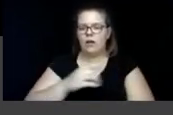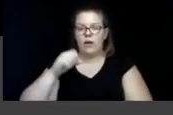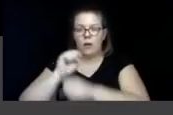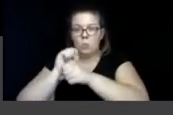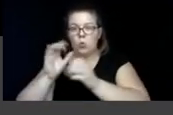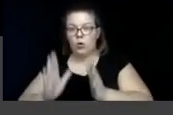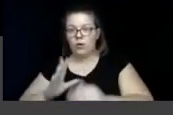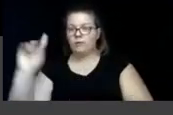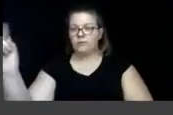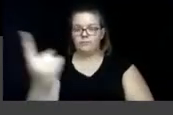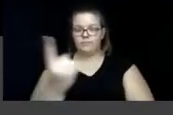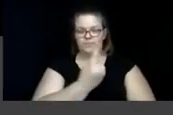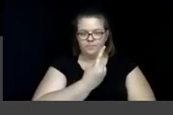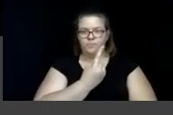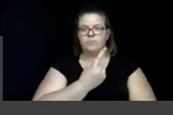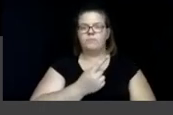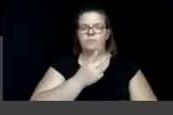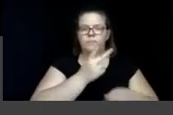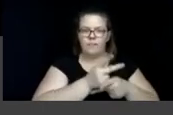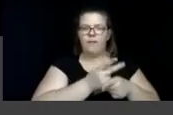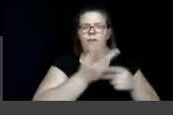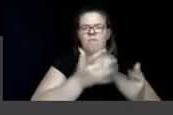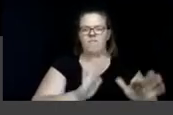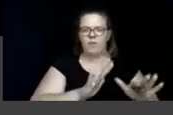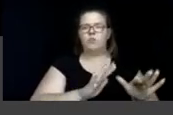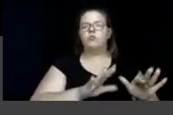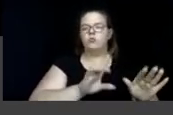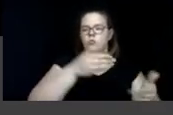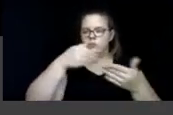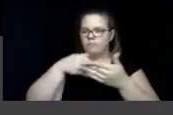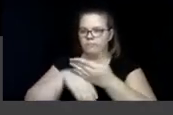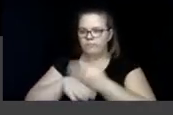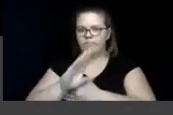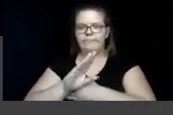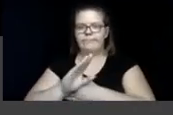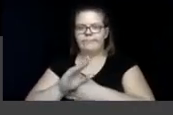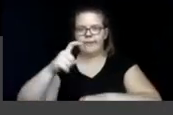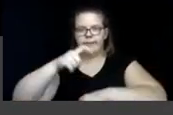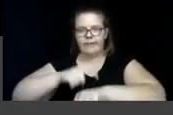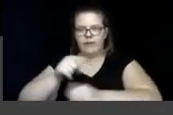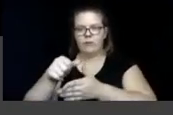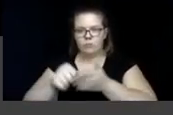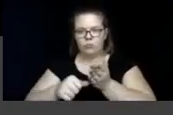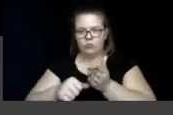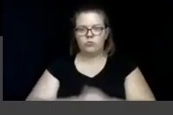all that, and then they would come back whenever their procedure was planned.